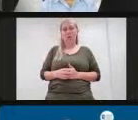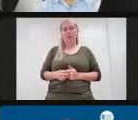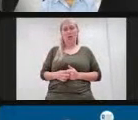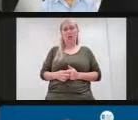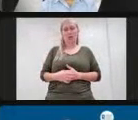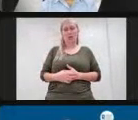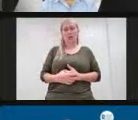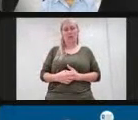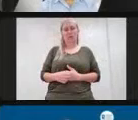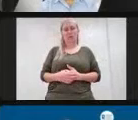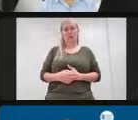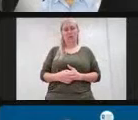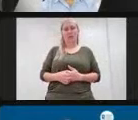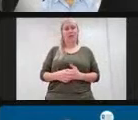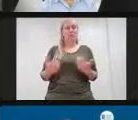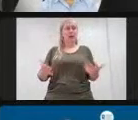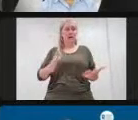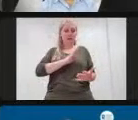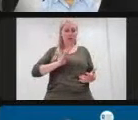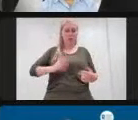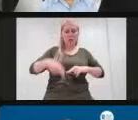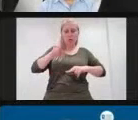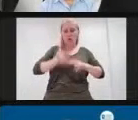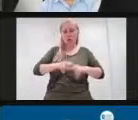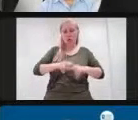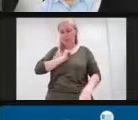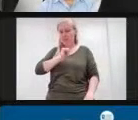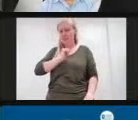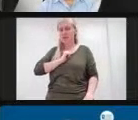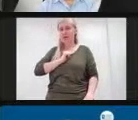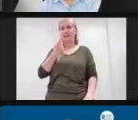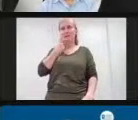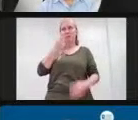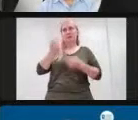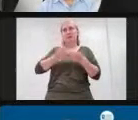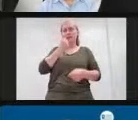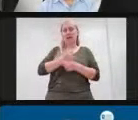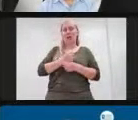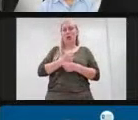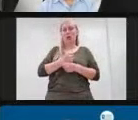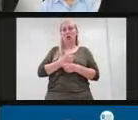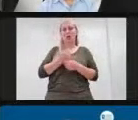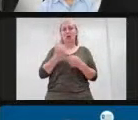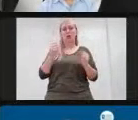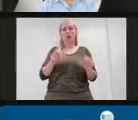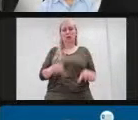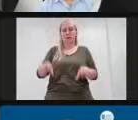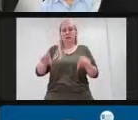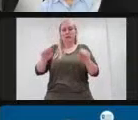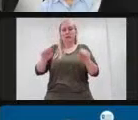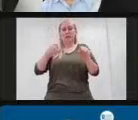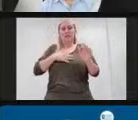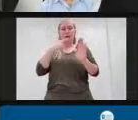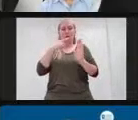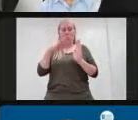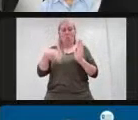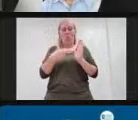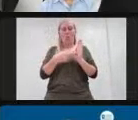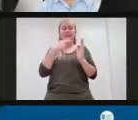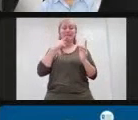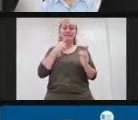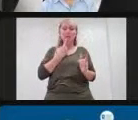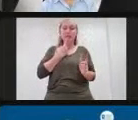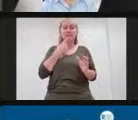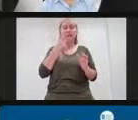But as the board chair this past year, and trying to take my role as seriously as possible and maintain